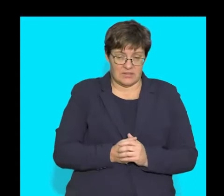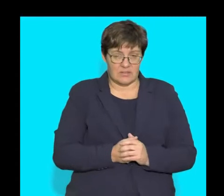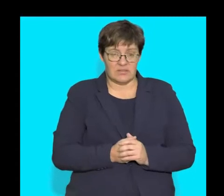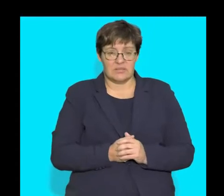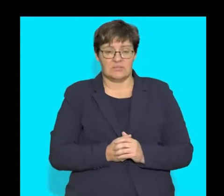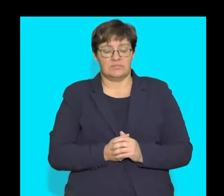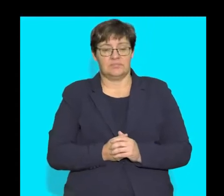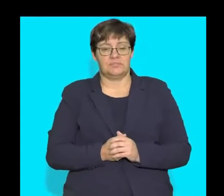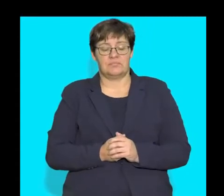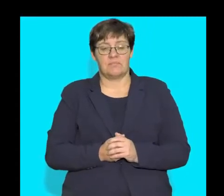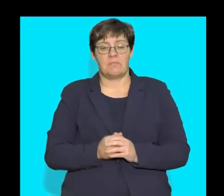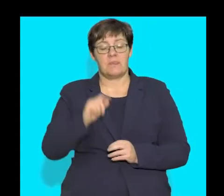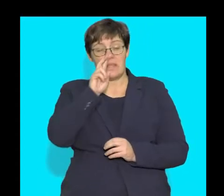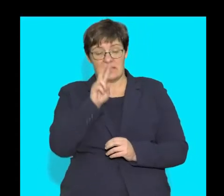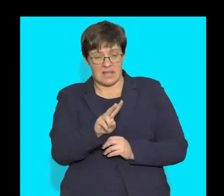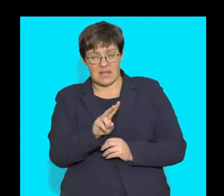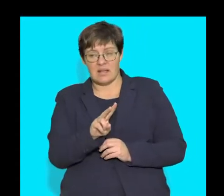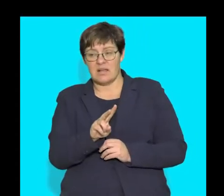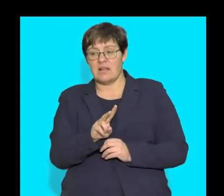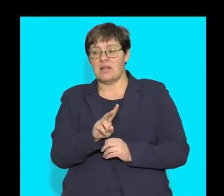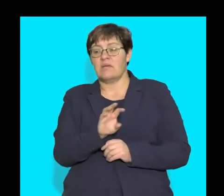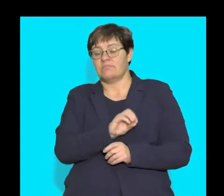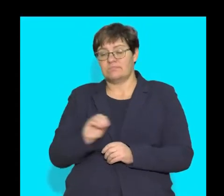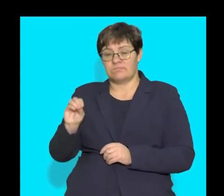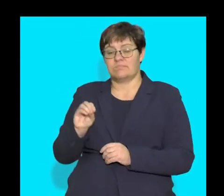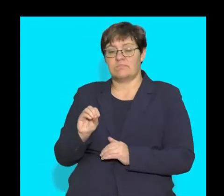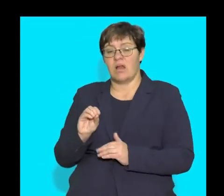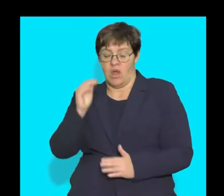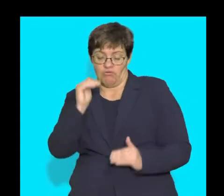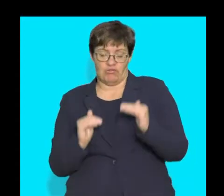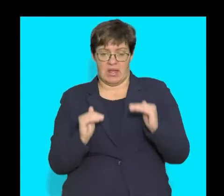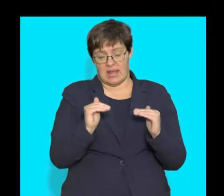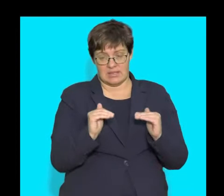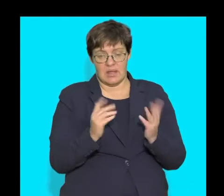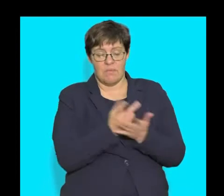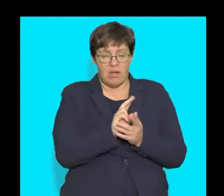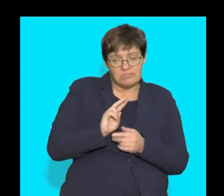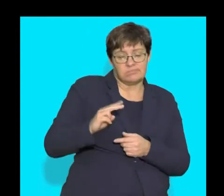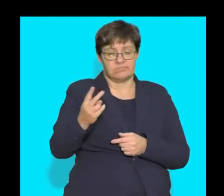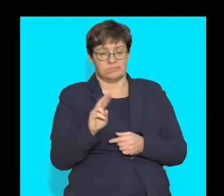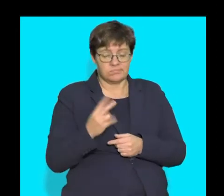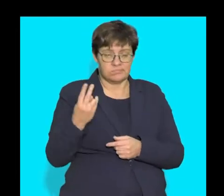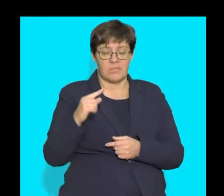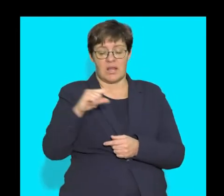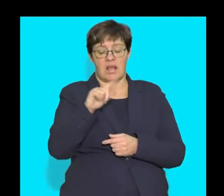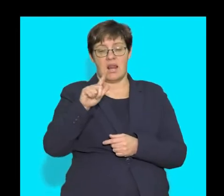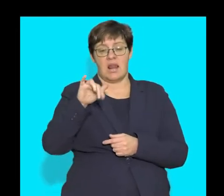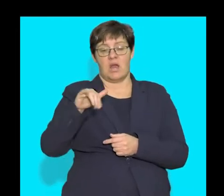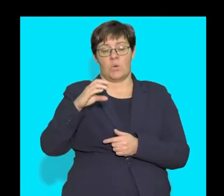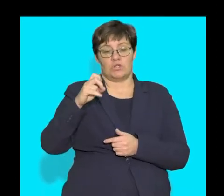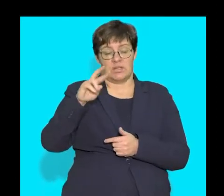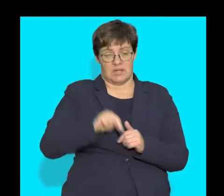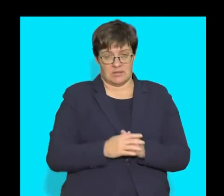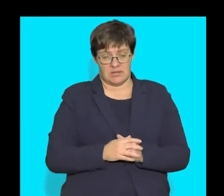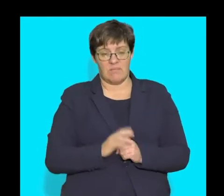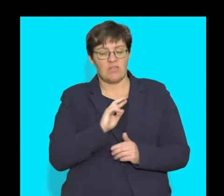liver. So you'll see that it hence then takes the glucose and it helps to regulate that by converting it into